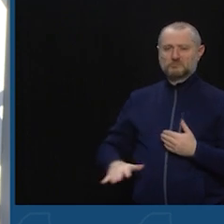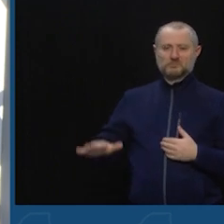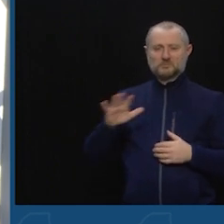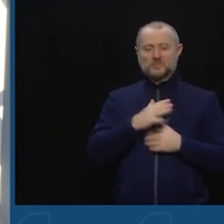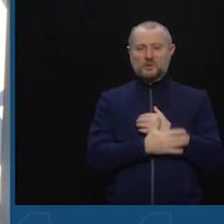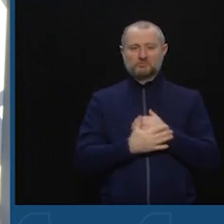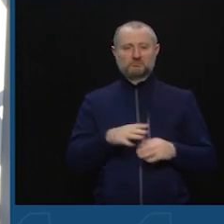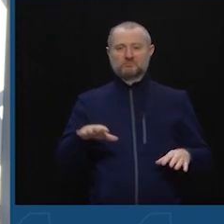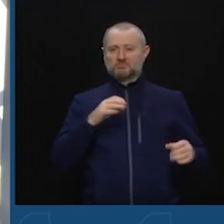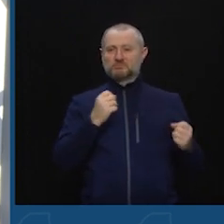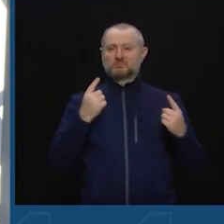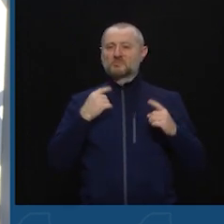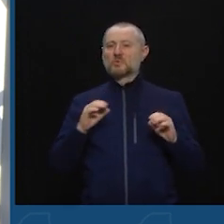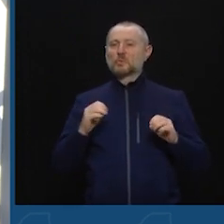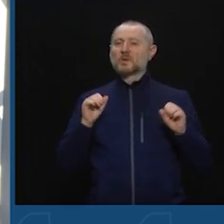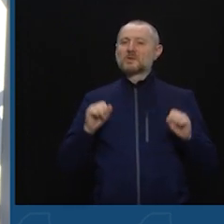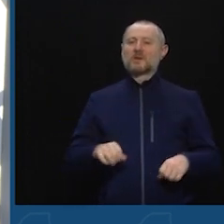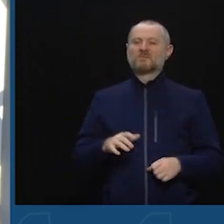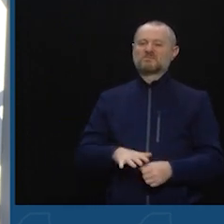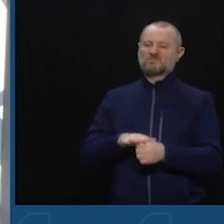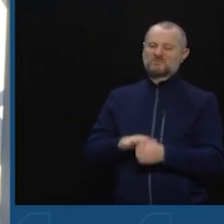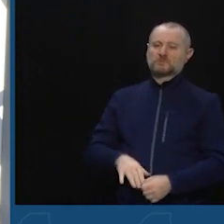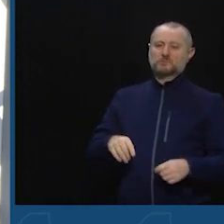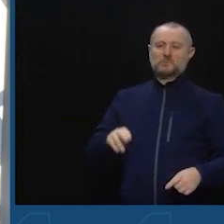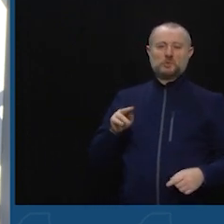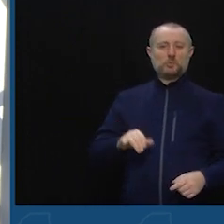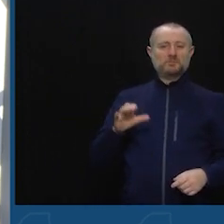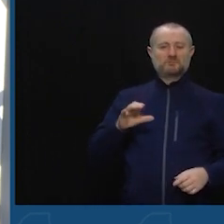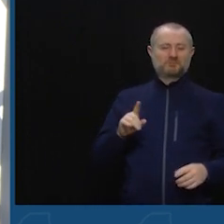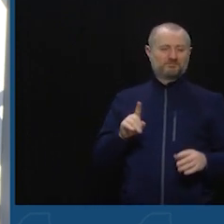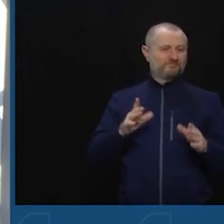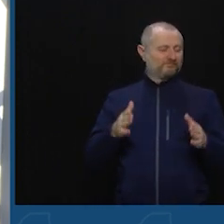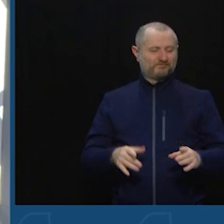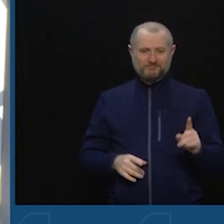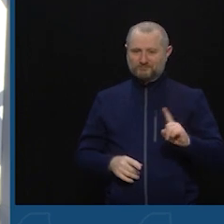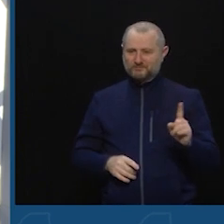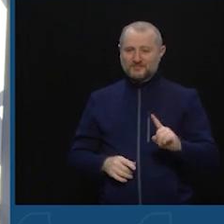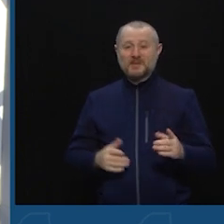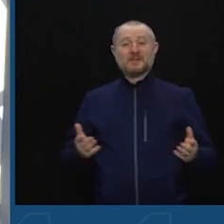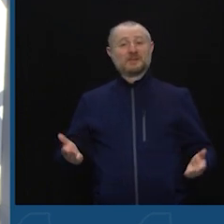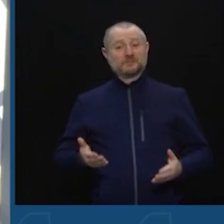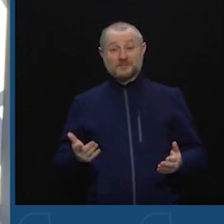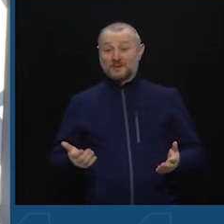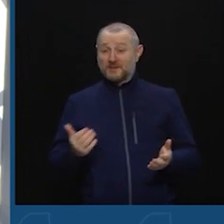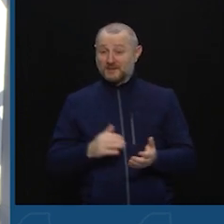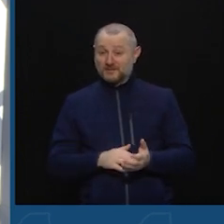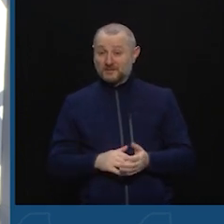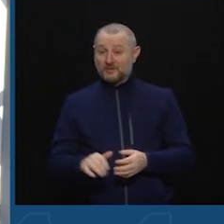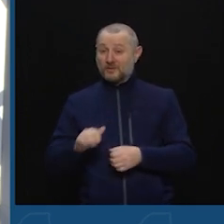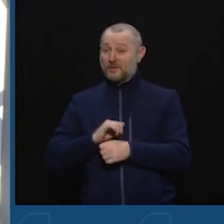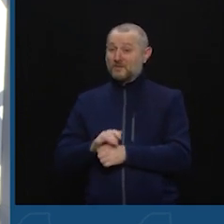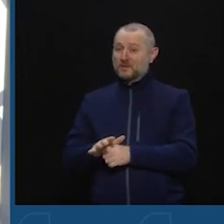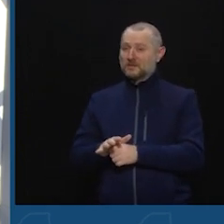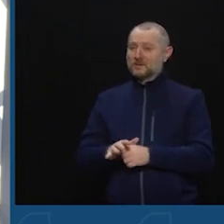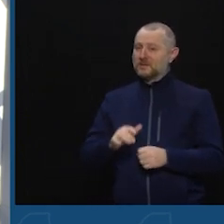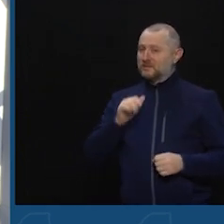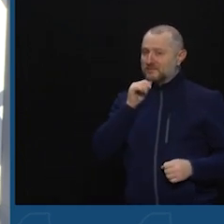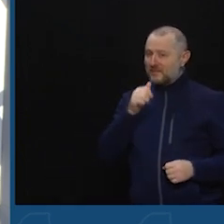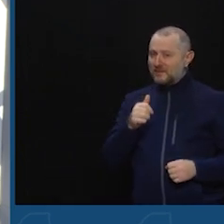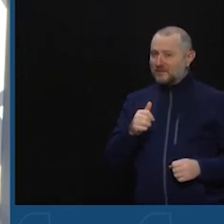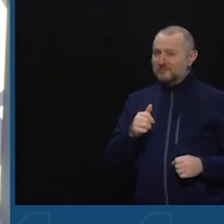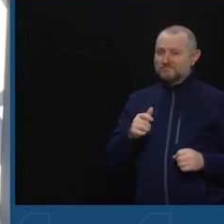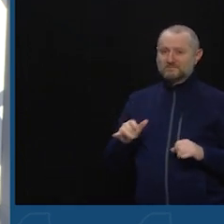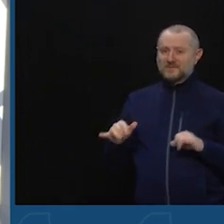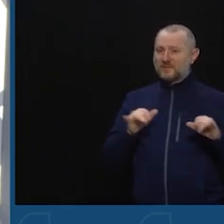can keep us down. And we're here again. COVID is not terrorism, but it's terror. It took our